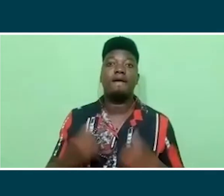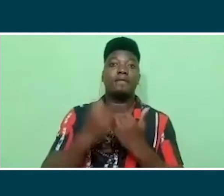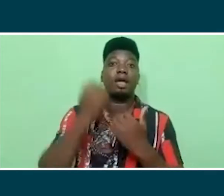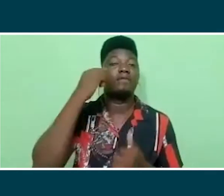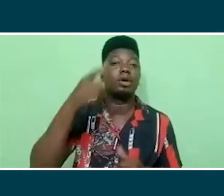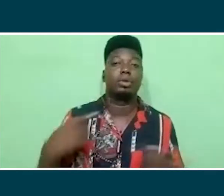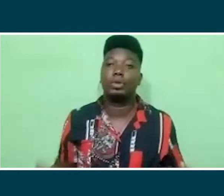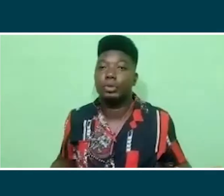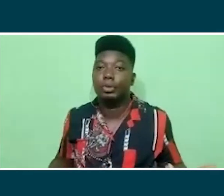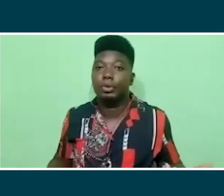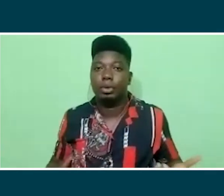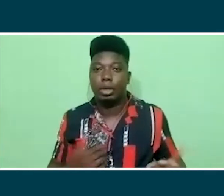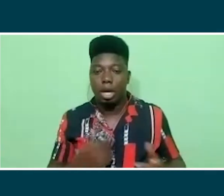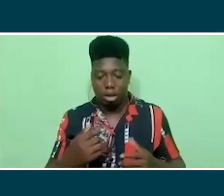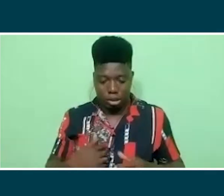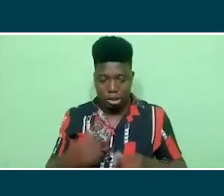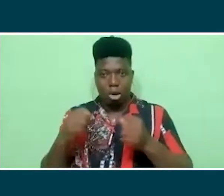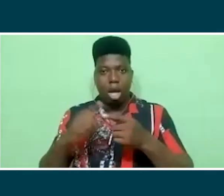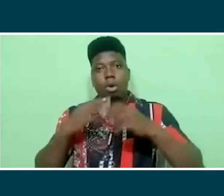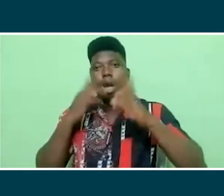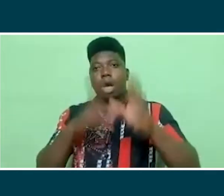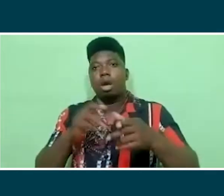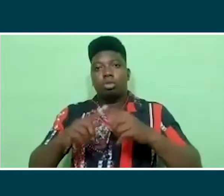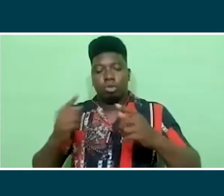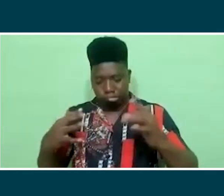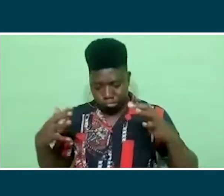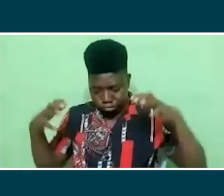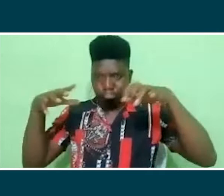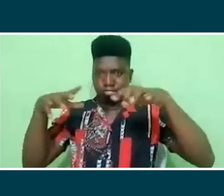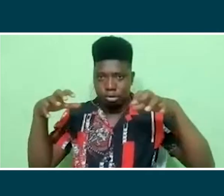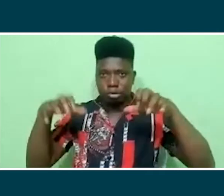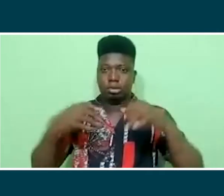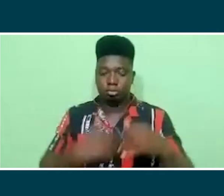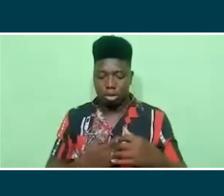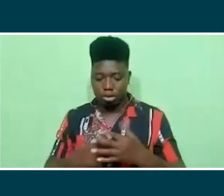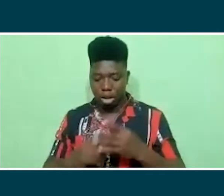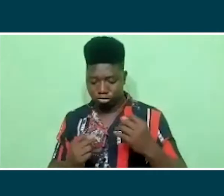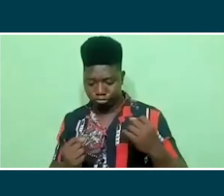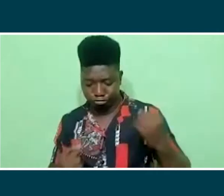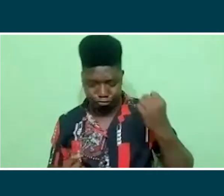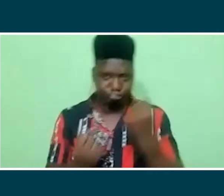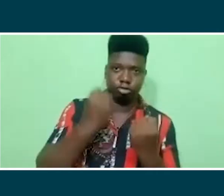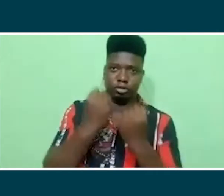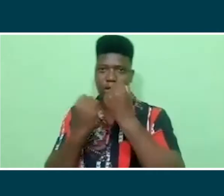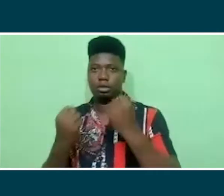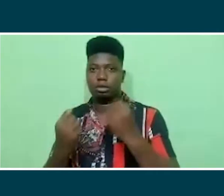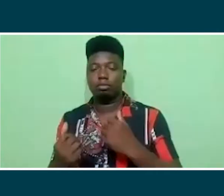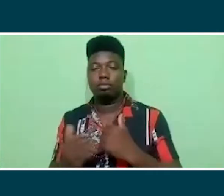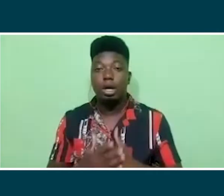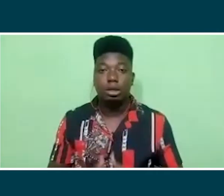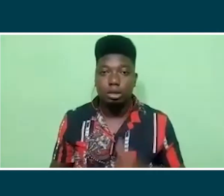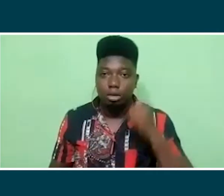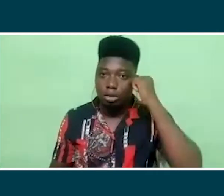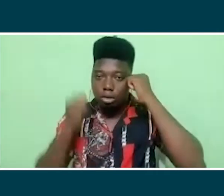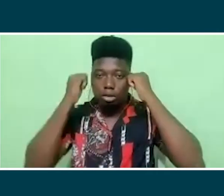to respond to this crowd, I decided to fight back. And now in the end, I fractured that